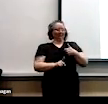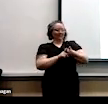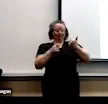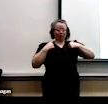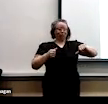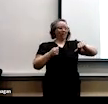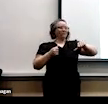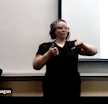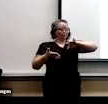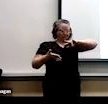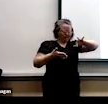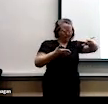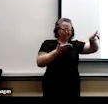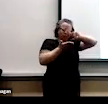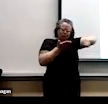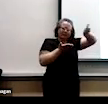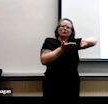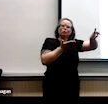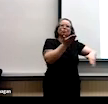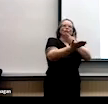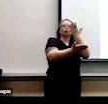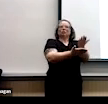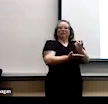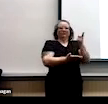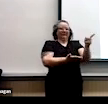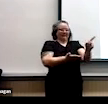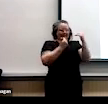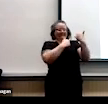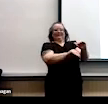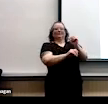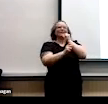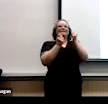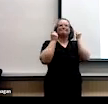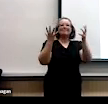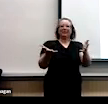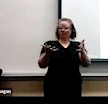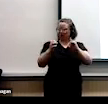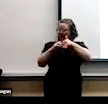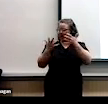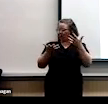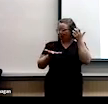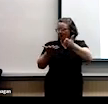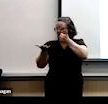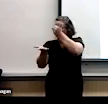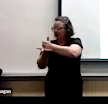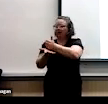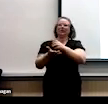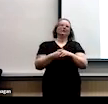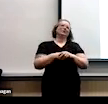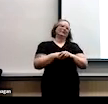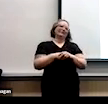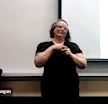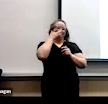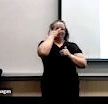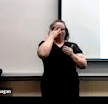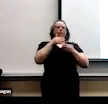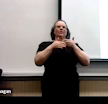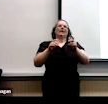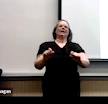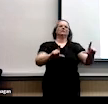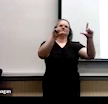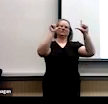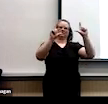recommendations from pediatrics about what to follow up and what to expect. That's going to come up in the next slide about communication barriers as well. insufficient